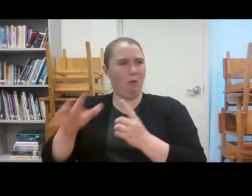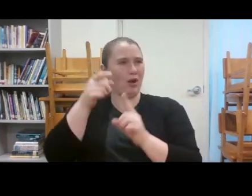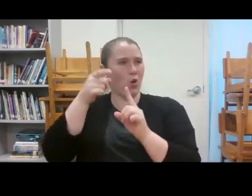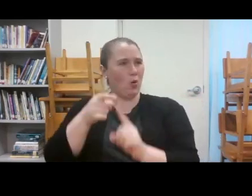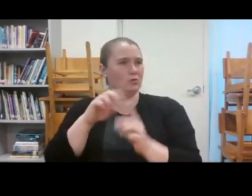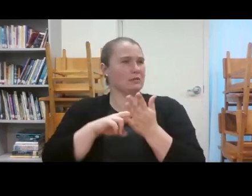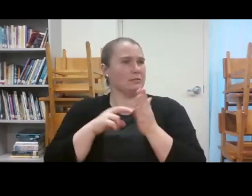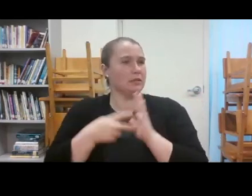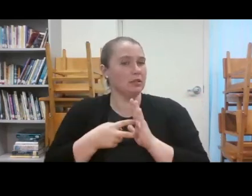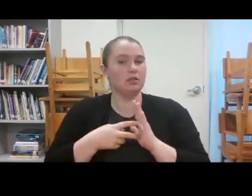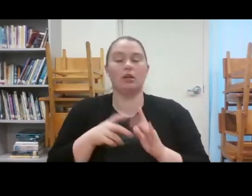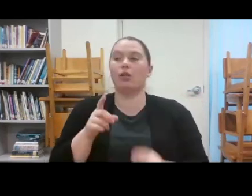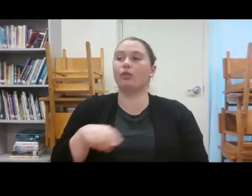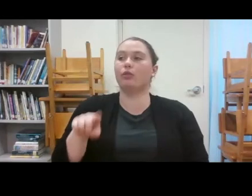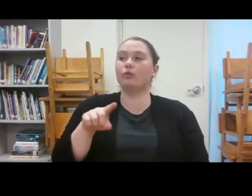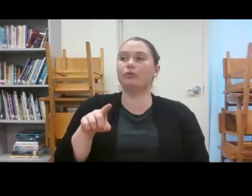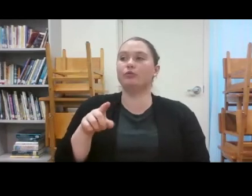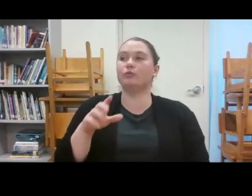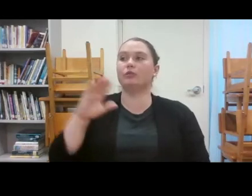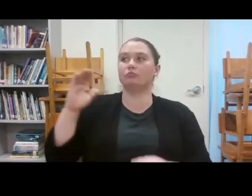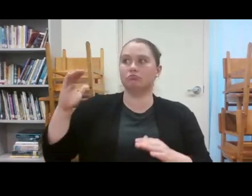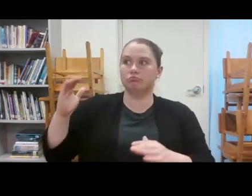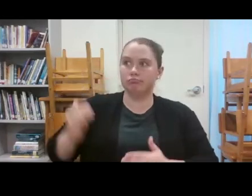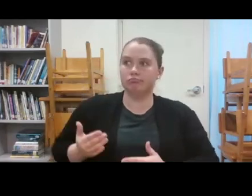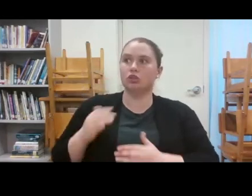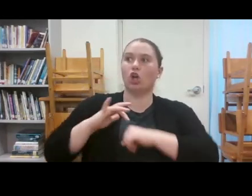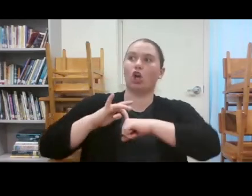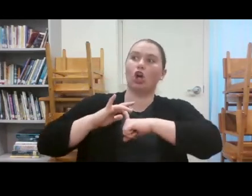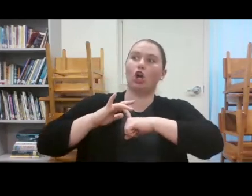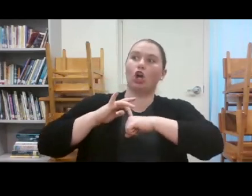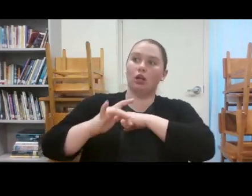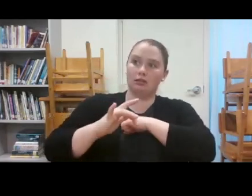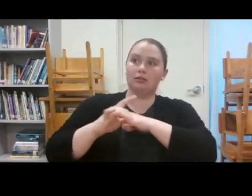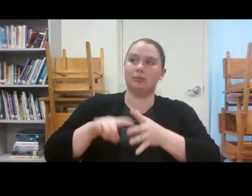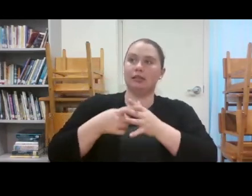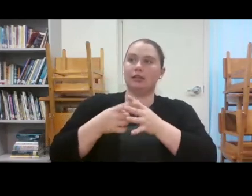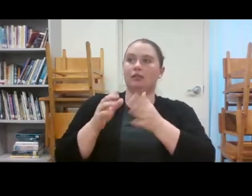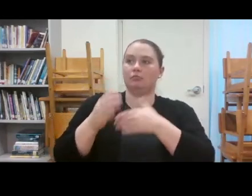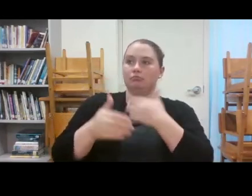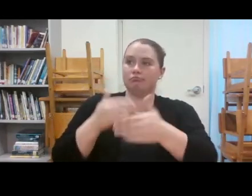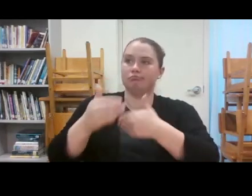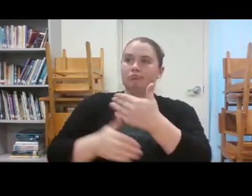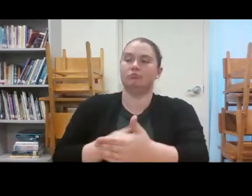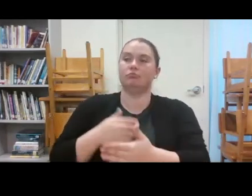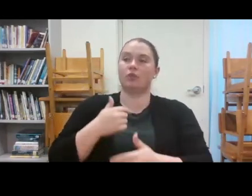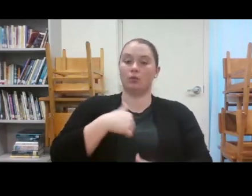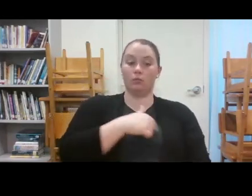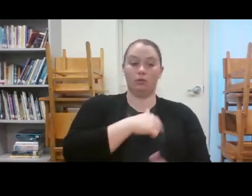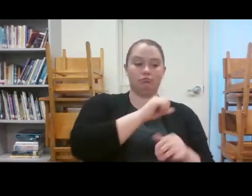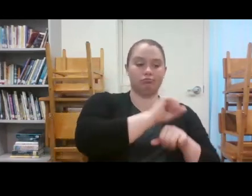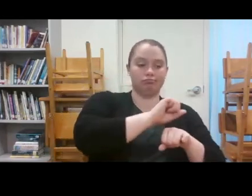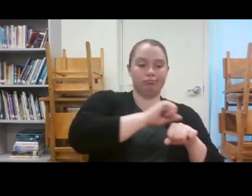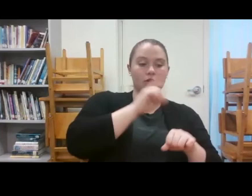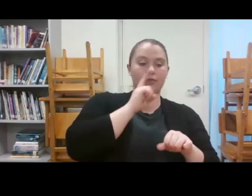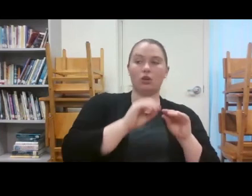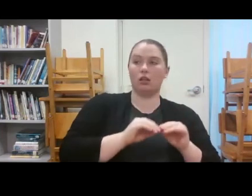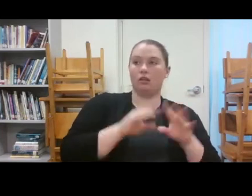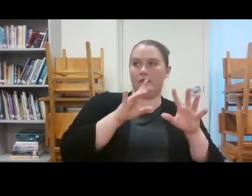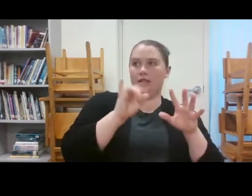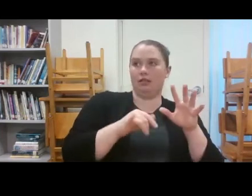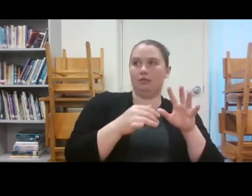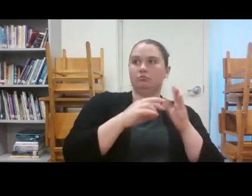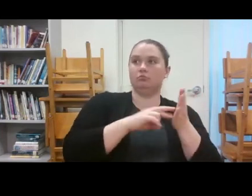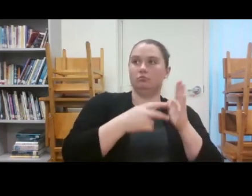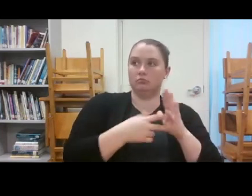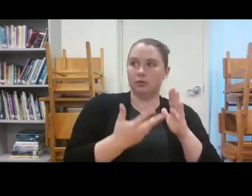so those were introduced very early on in the process, and we've been sort of working behind the scenes to sort of clarify that. That came up,